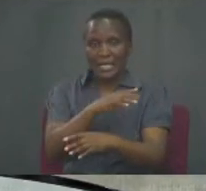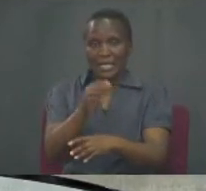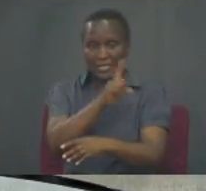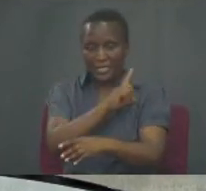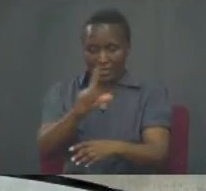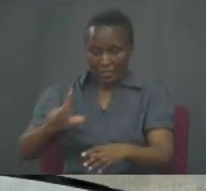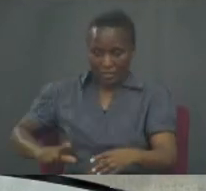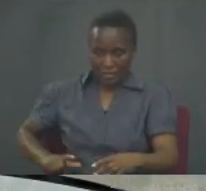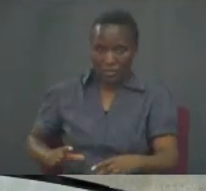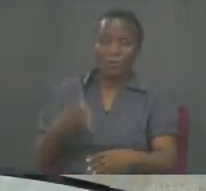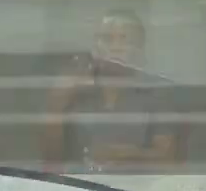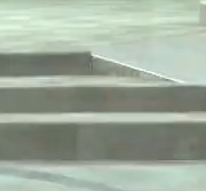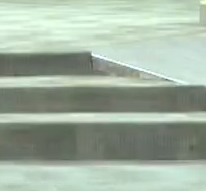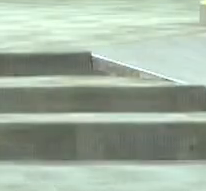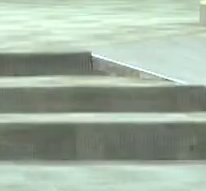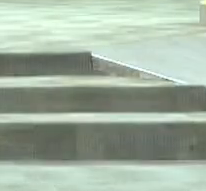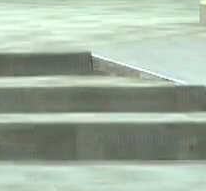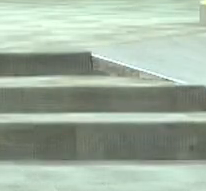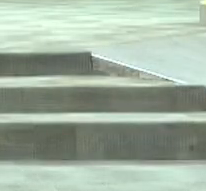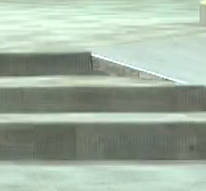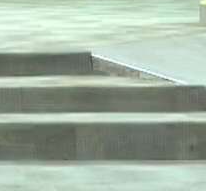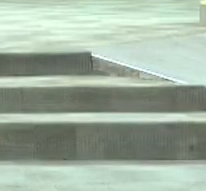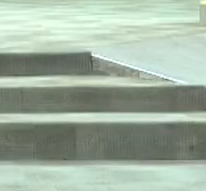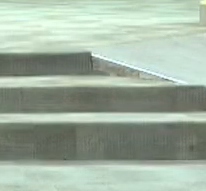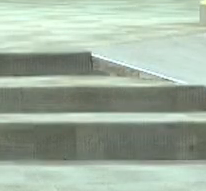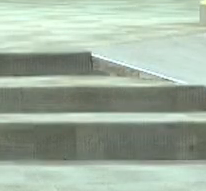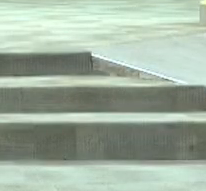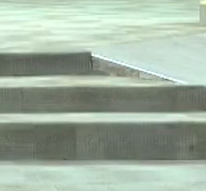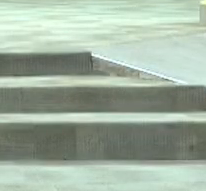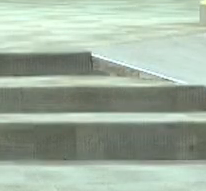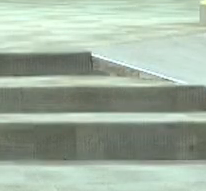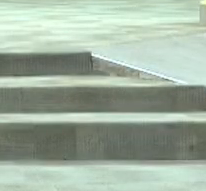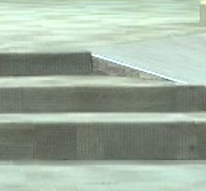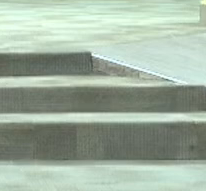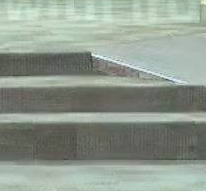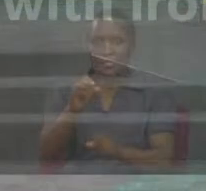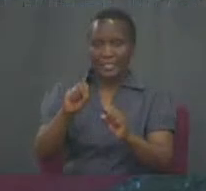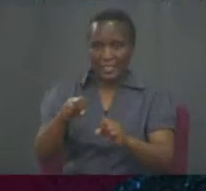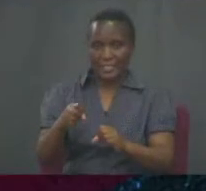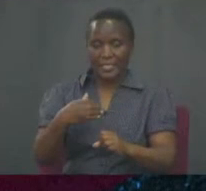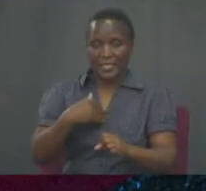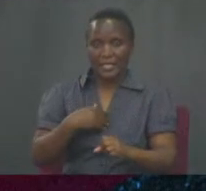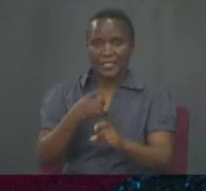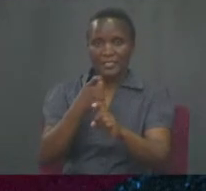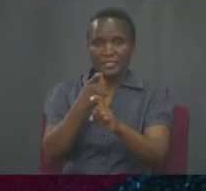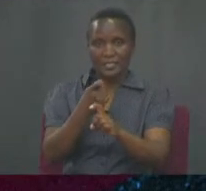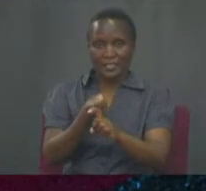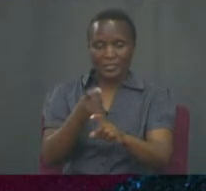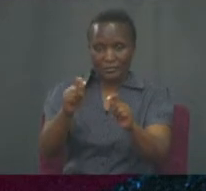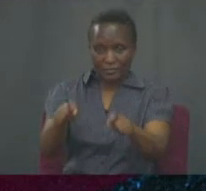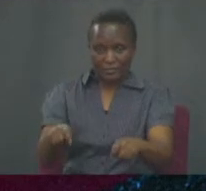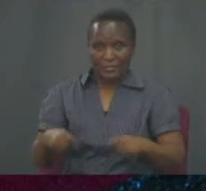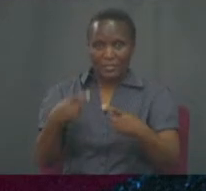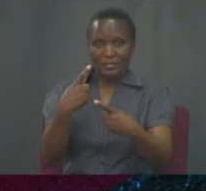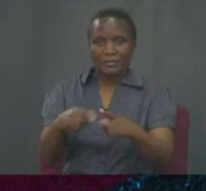Lord was with Judah. Yes, he has iron chariots before him, but the Lord is with